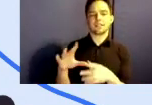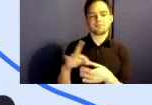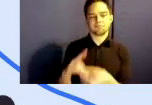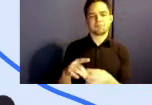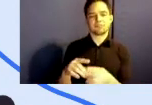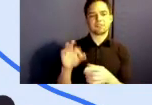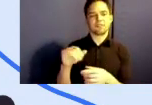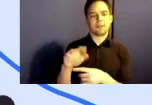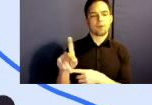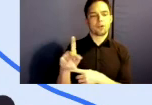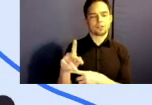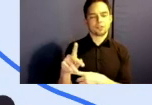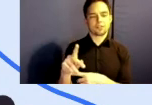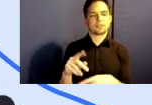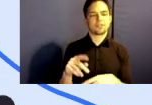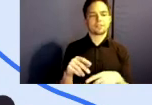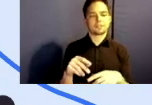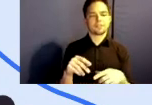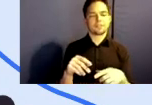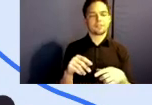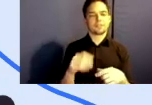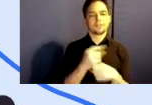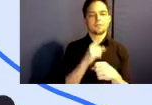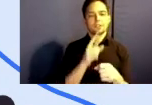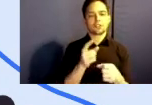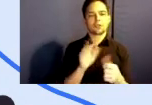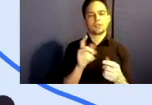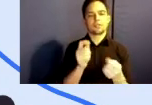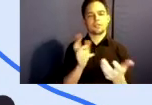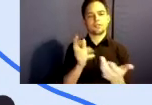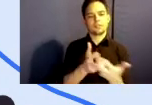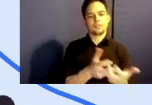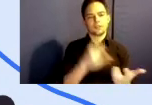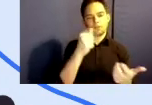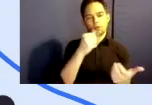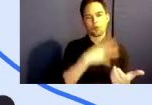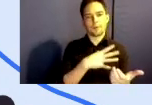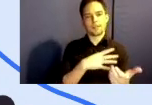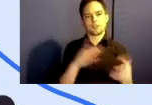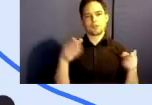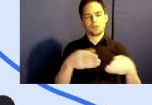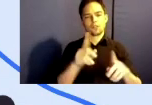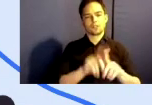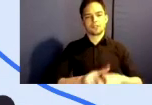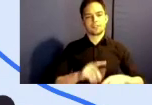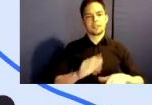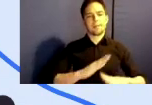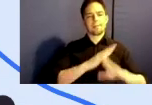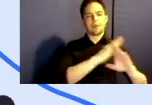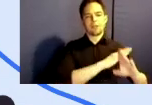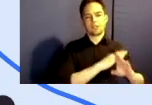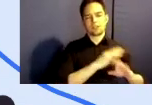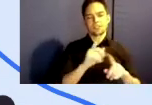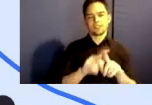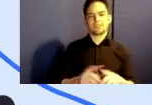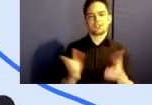have adjusted the framework to really tailor to the women and girls specific barriers to different services.